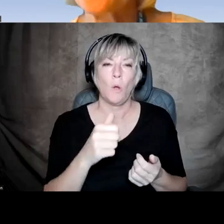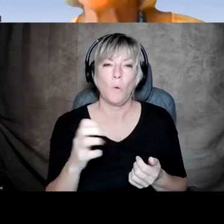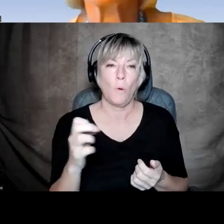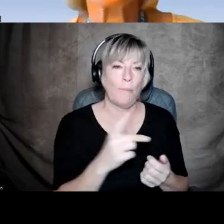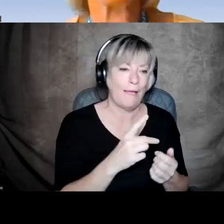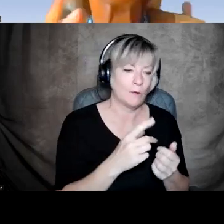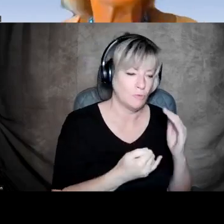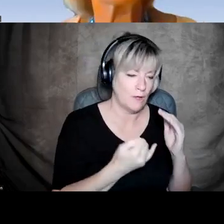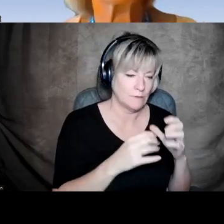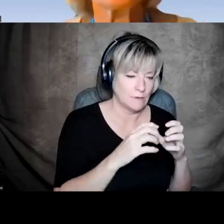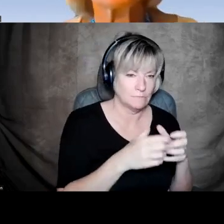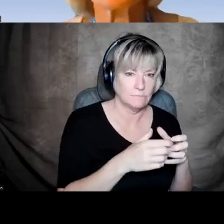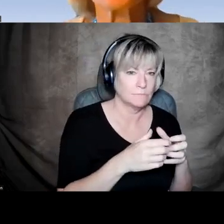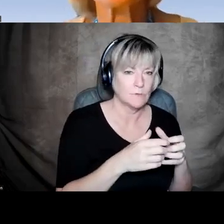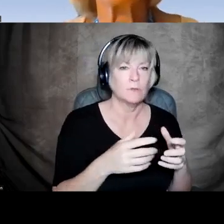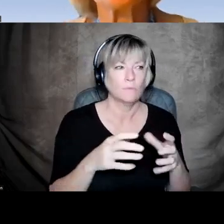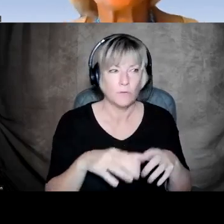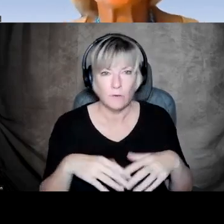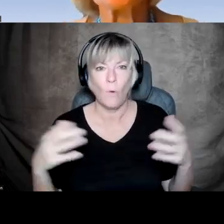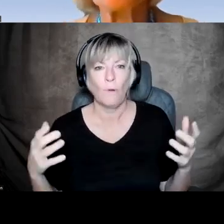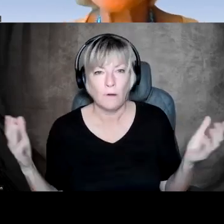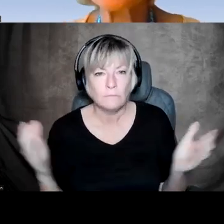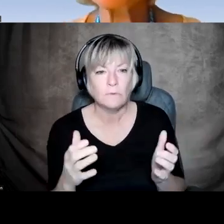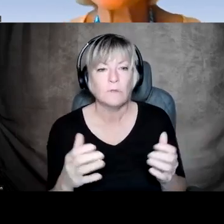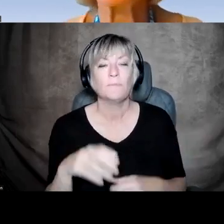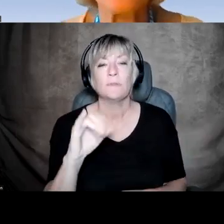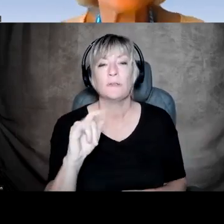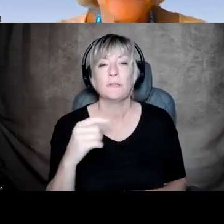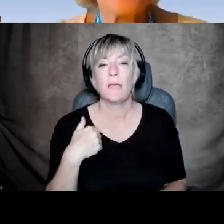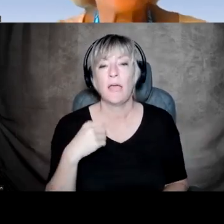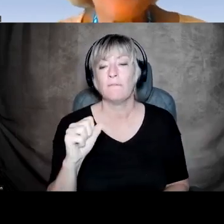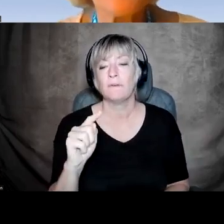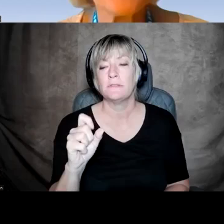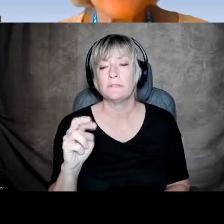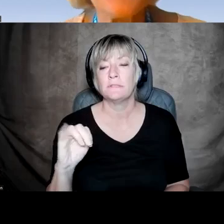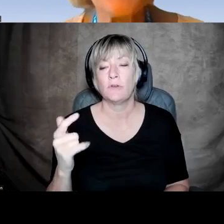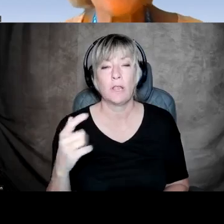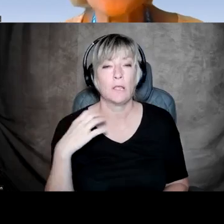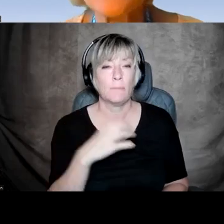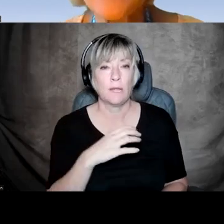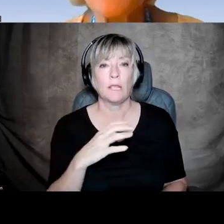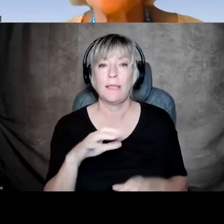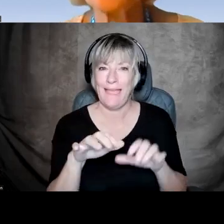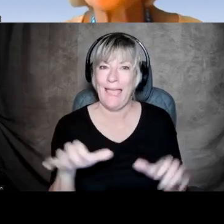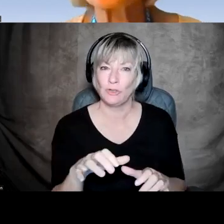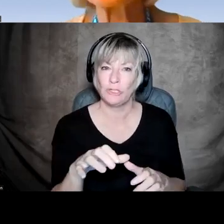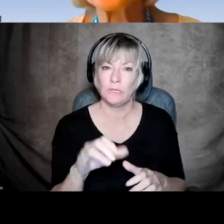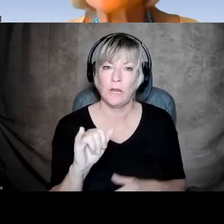silos. So within a CIT program is a steering committee, and that's an action item, getting people to the